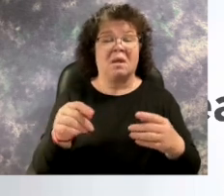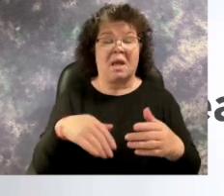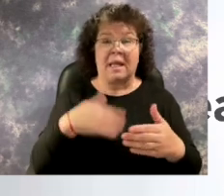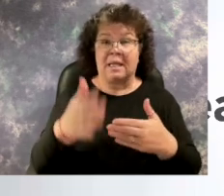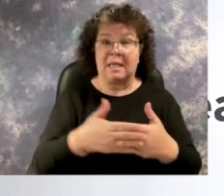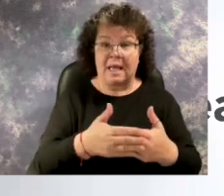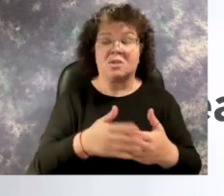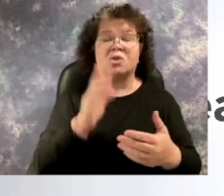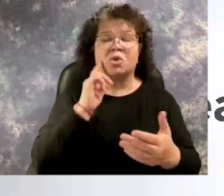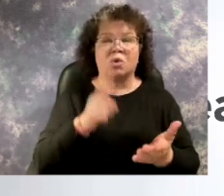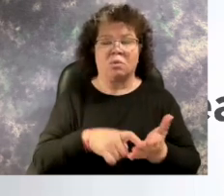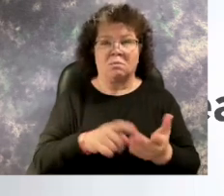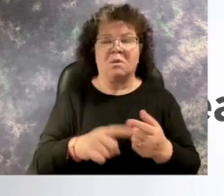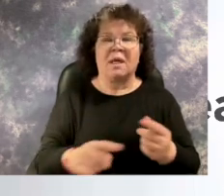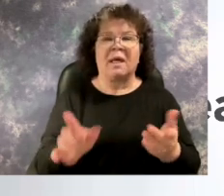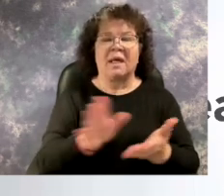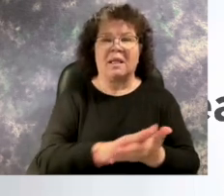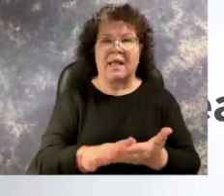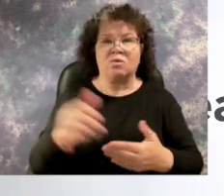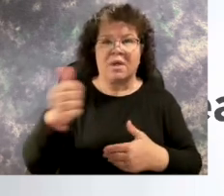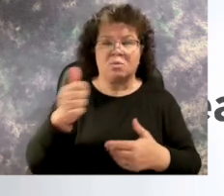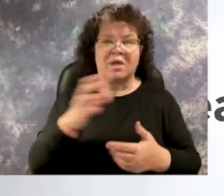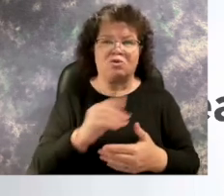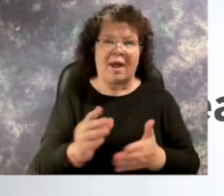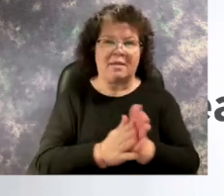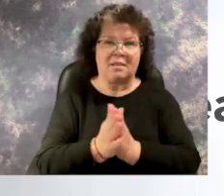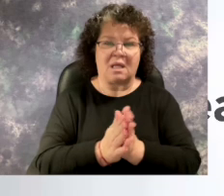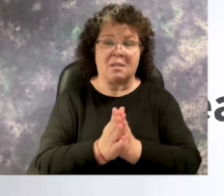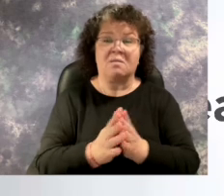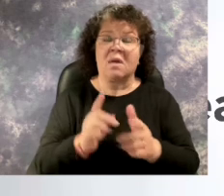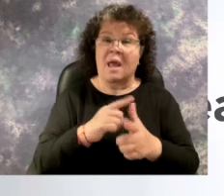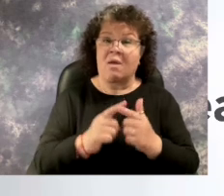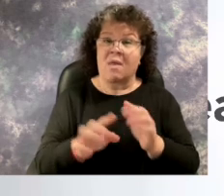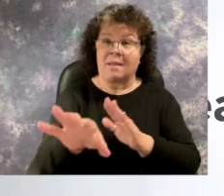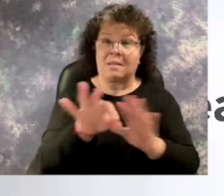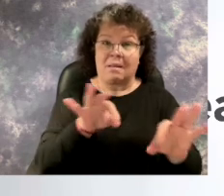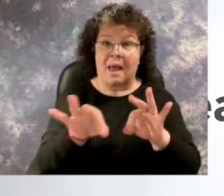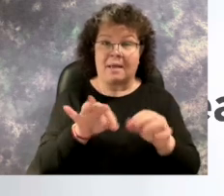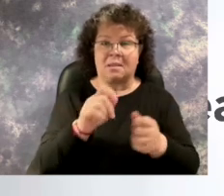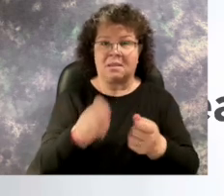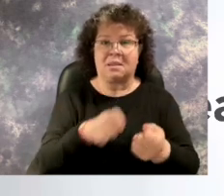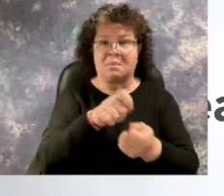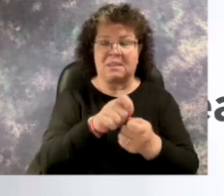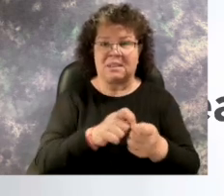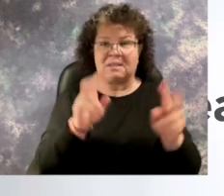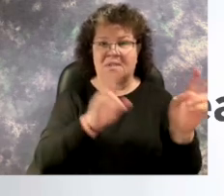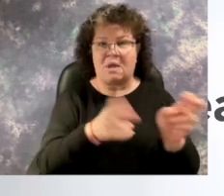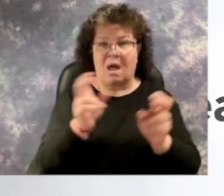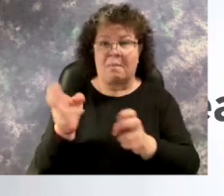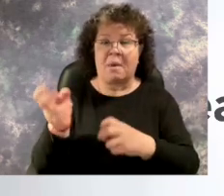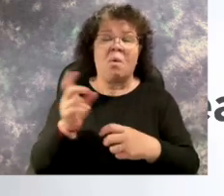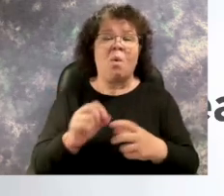Clean Transportation Incentives and either select specific topics or check the